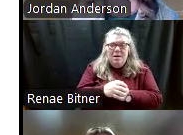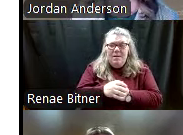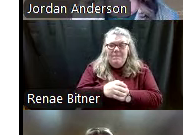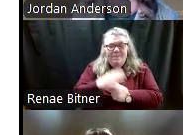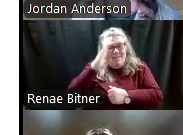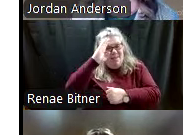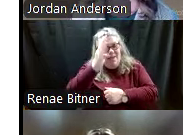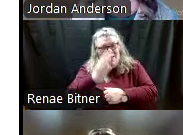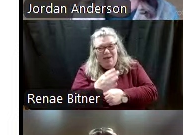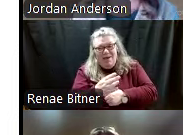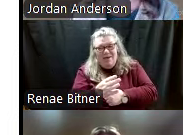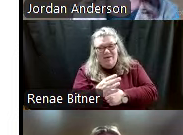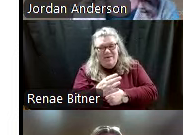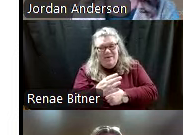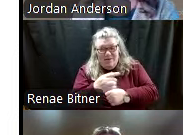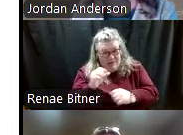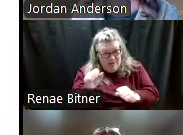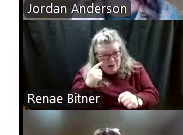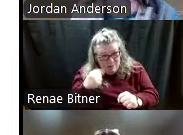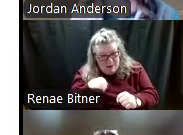Hi, now I'm unmuted. Everyone can hear me.